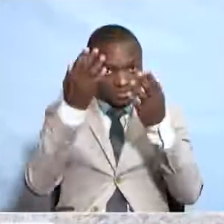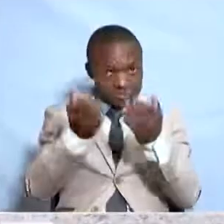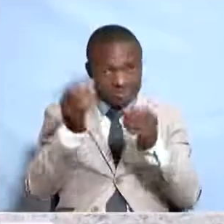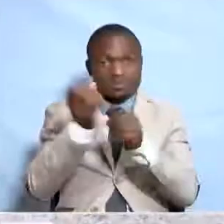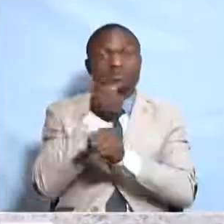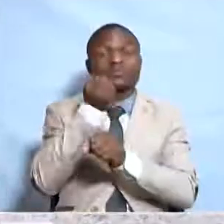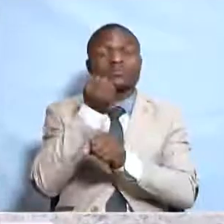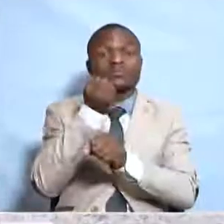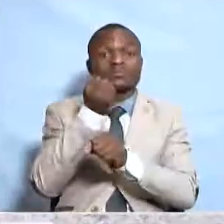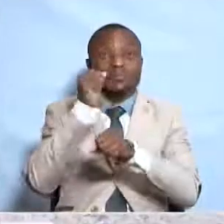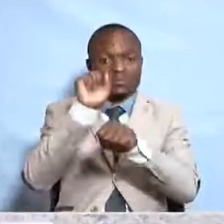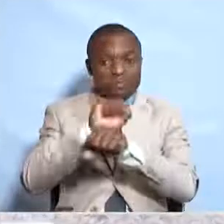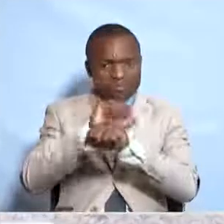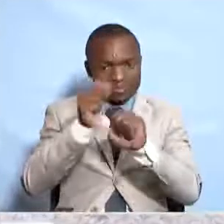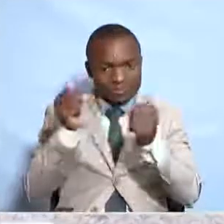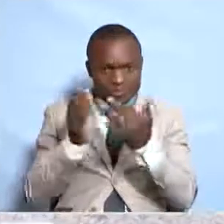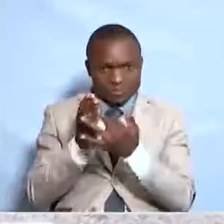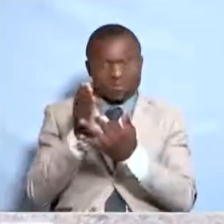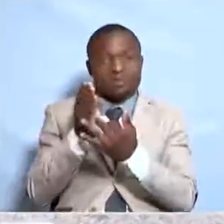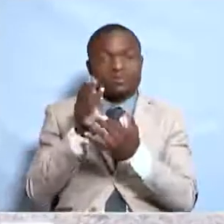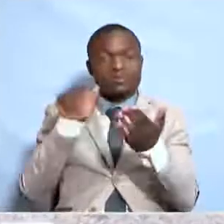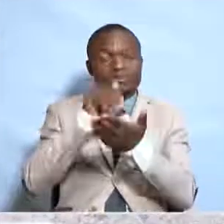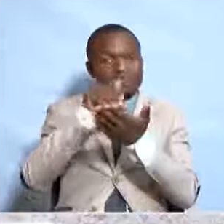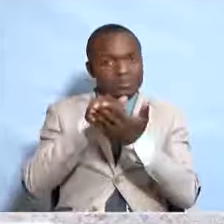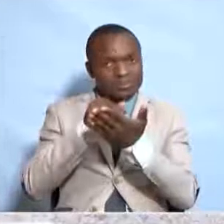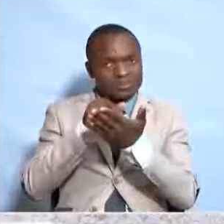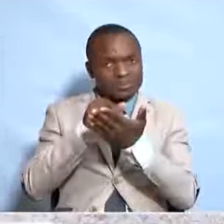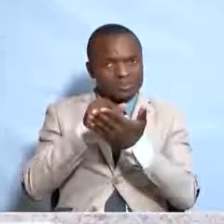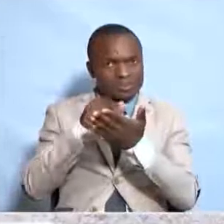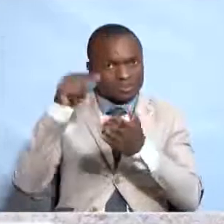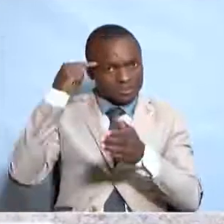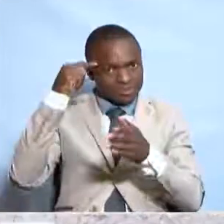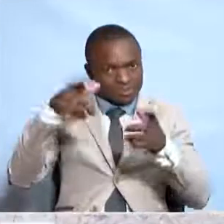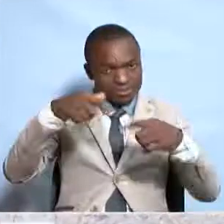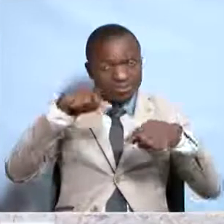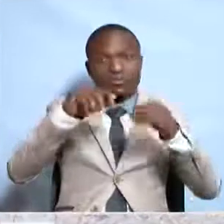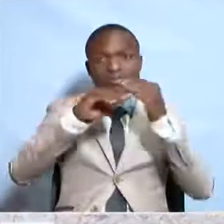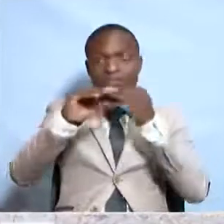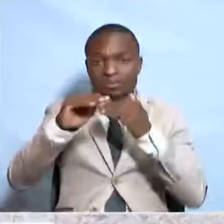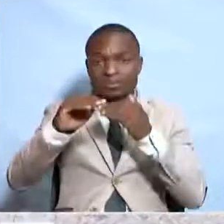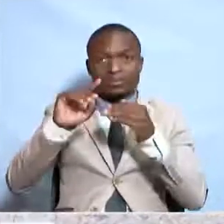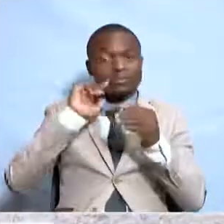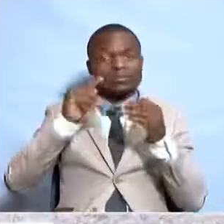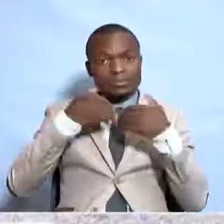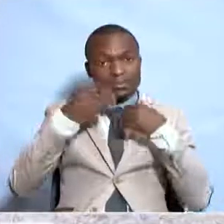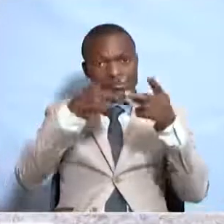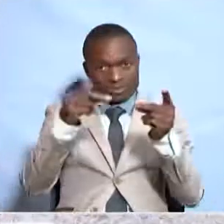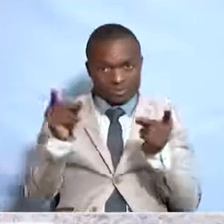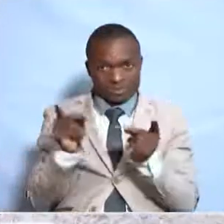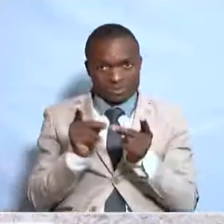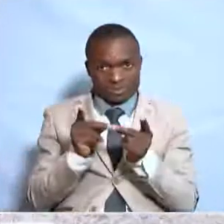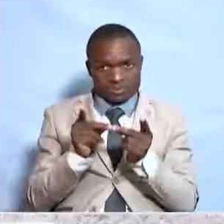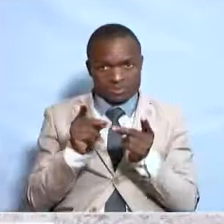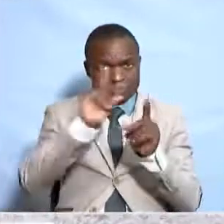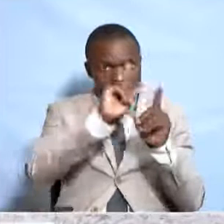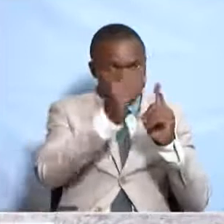get work done through central government at a local level, they have a position called District